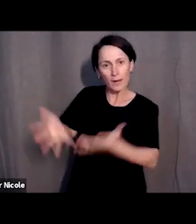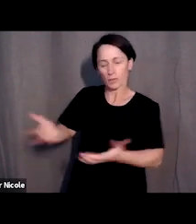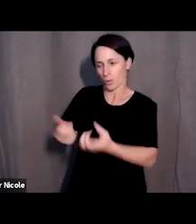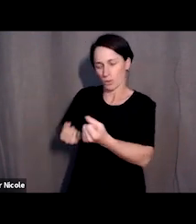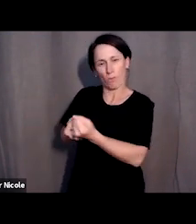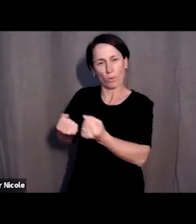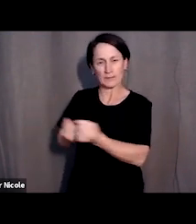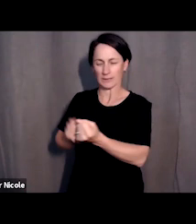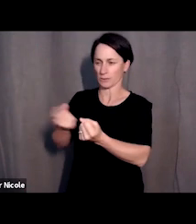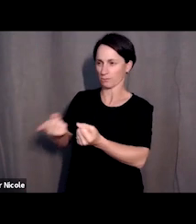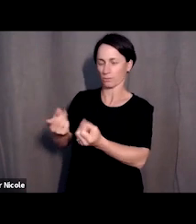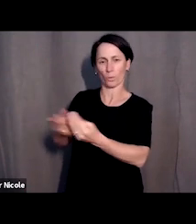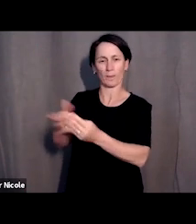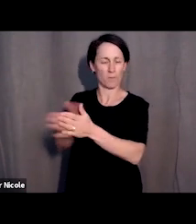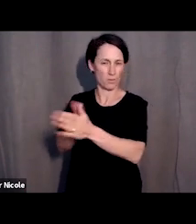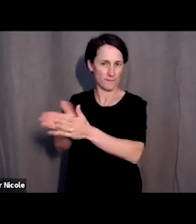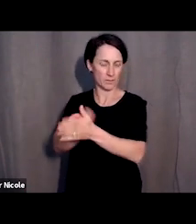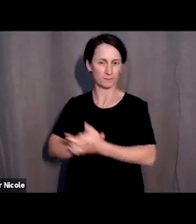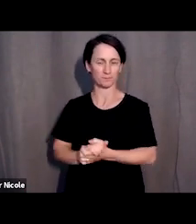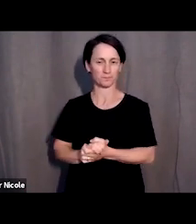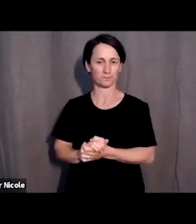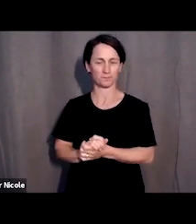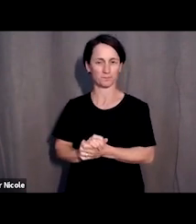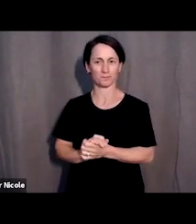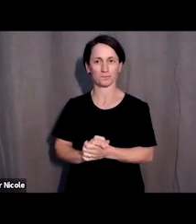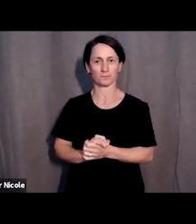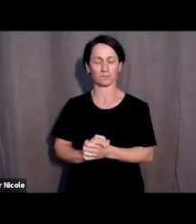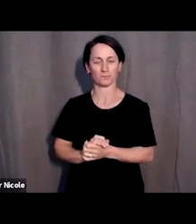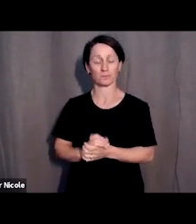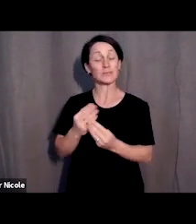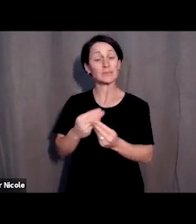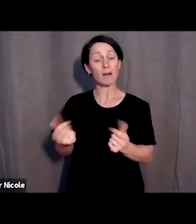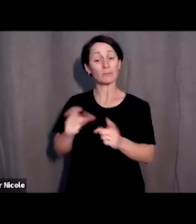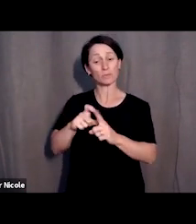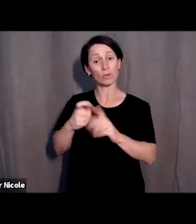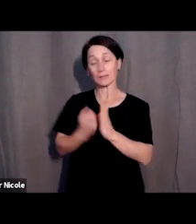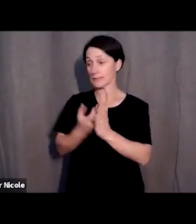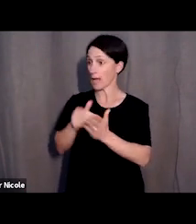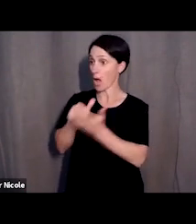that way. But definitely there was some examples of doctors that help with goal setting.